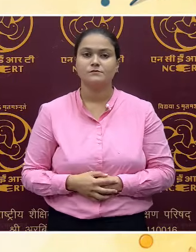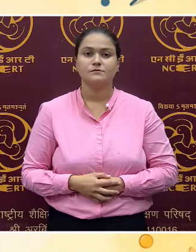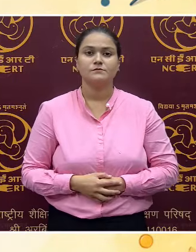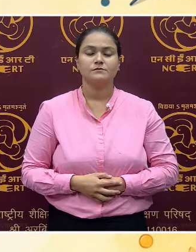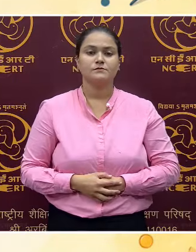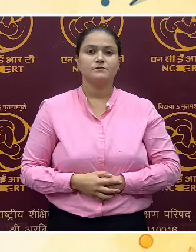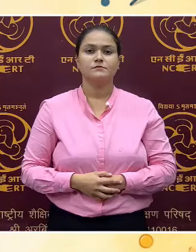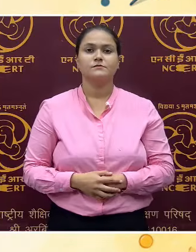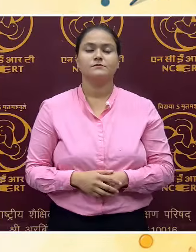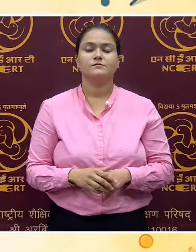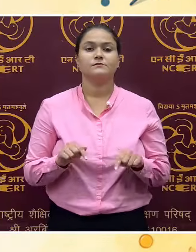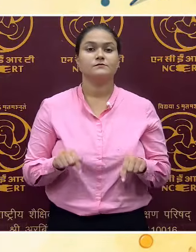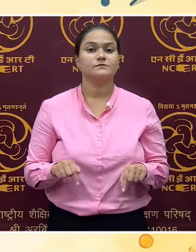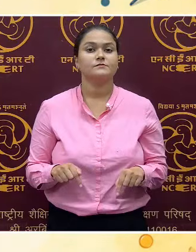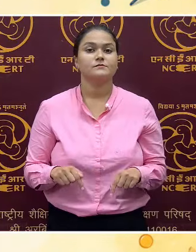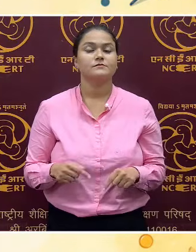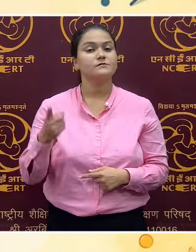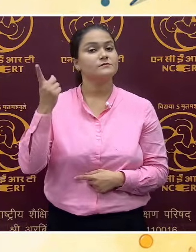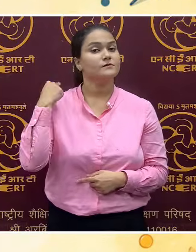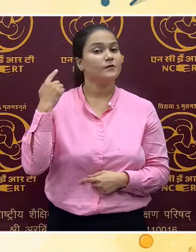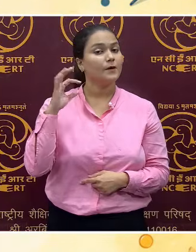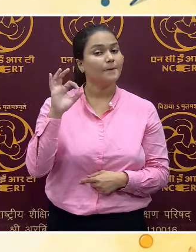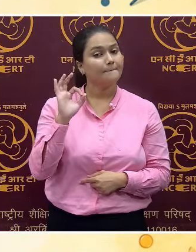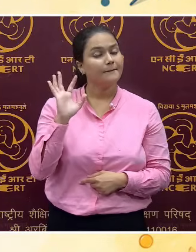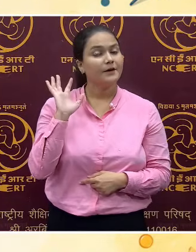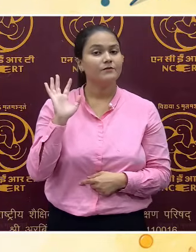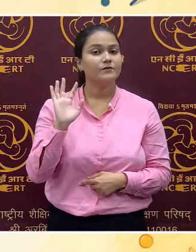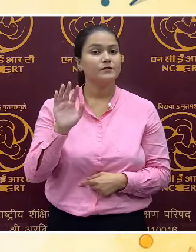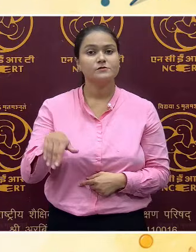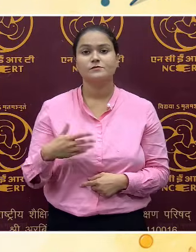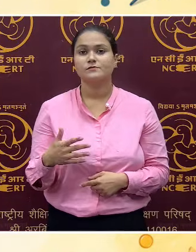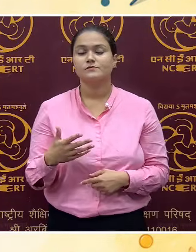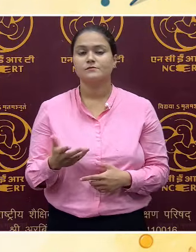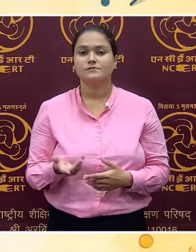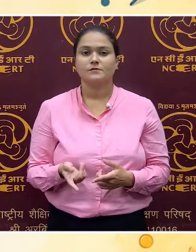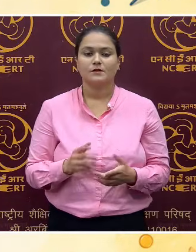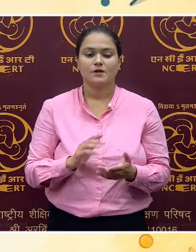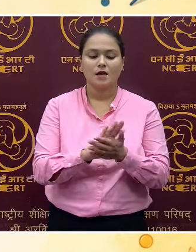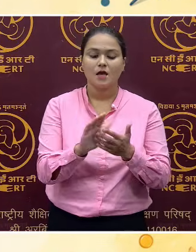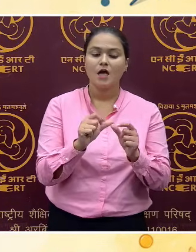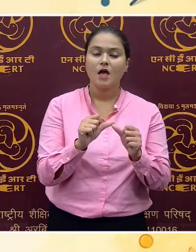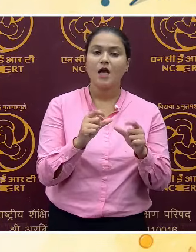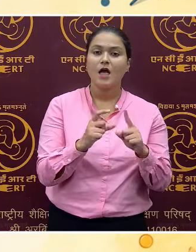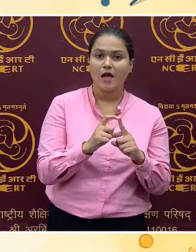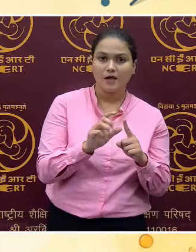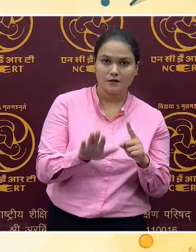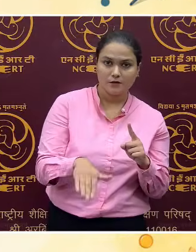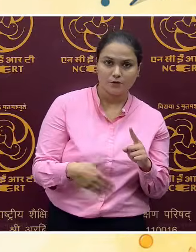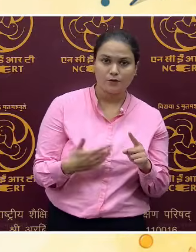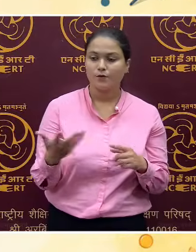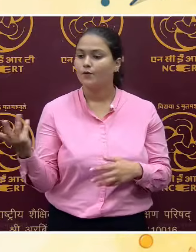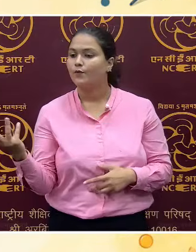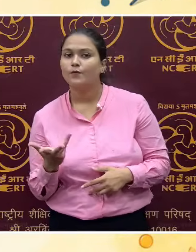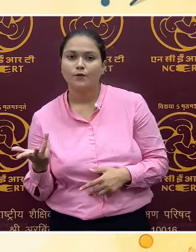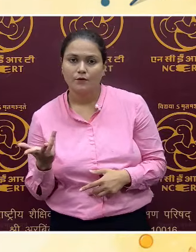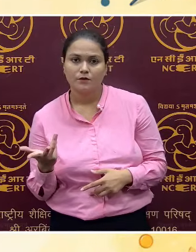and because it's past perfect, so bought becomes had bought, and